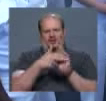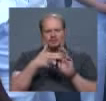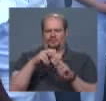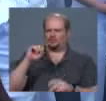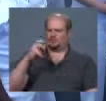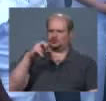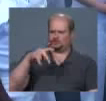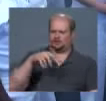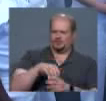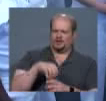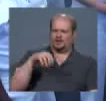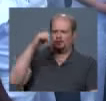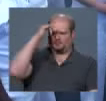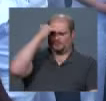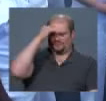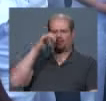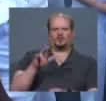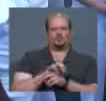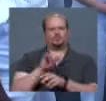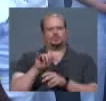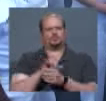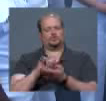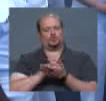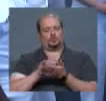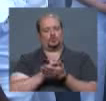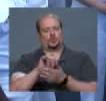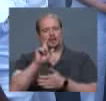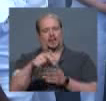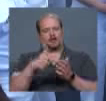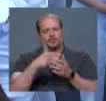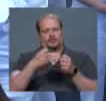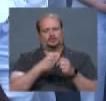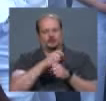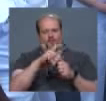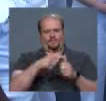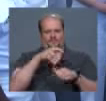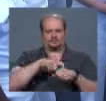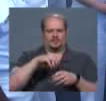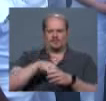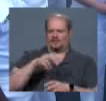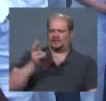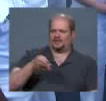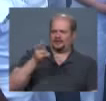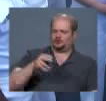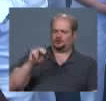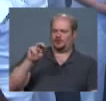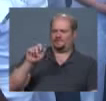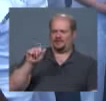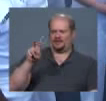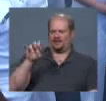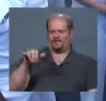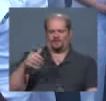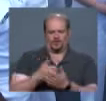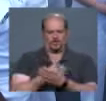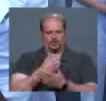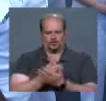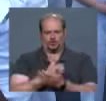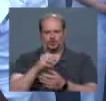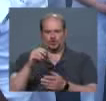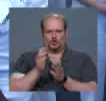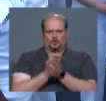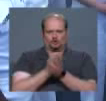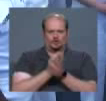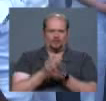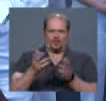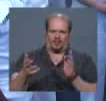the ship, in Buffalo, in New York, later this year, the first time in the history of the Navy in which a new ship will